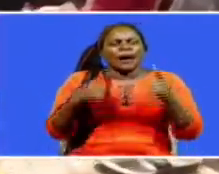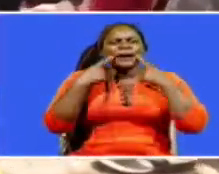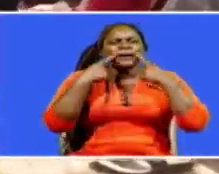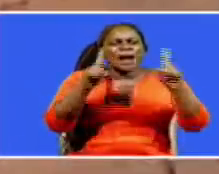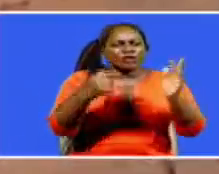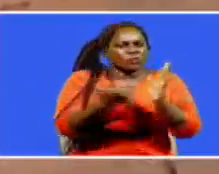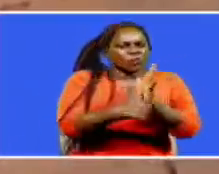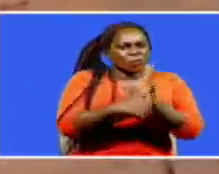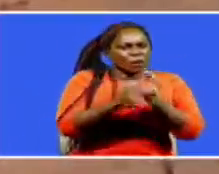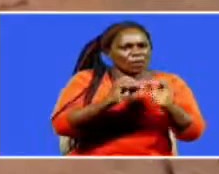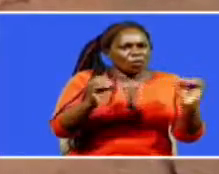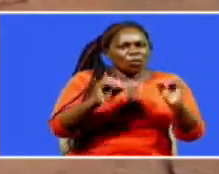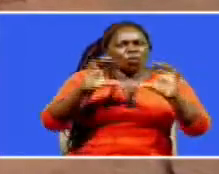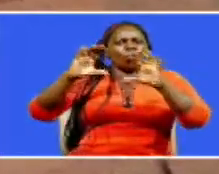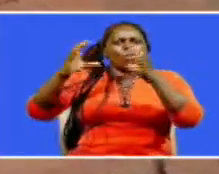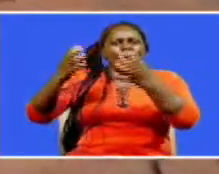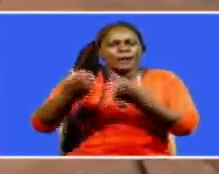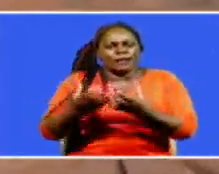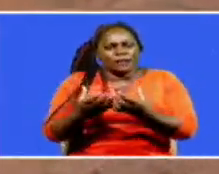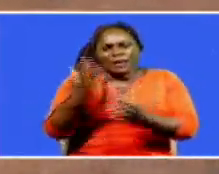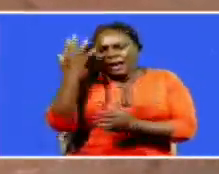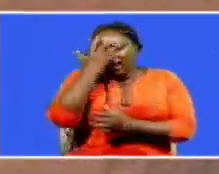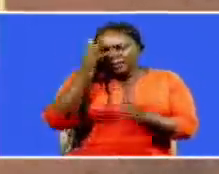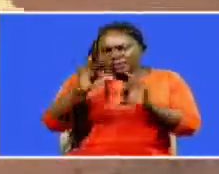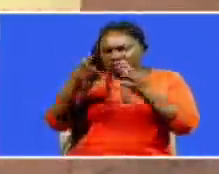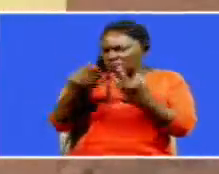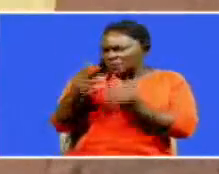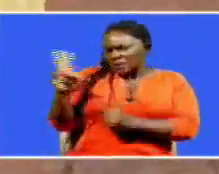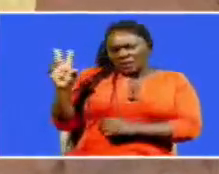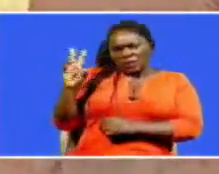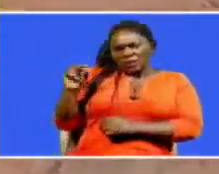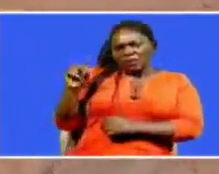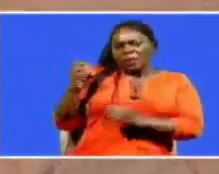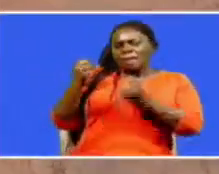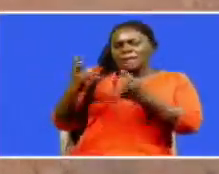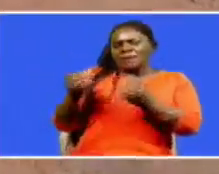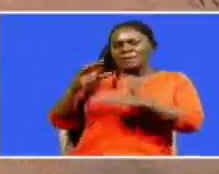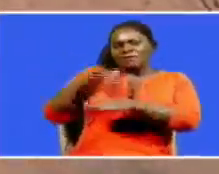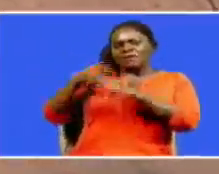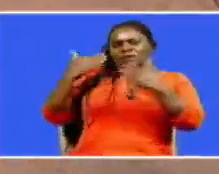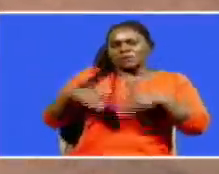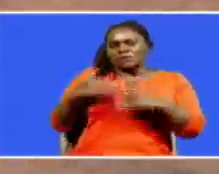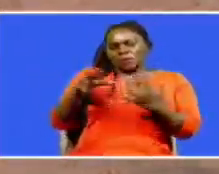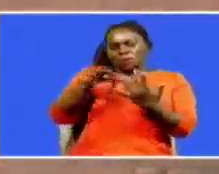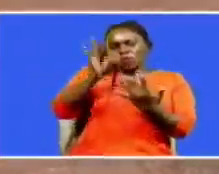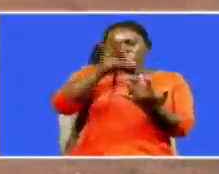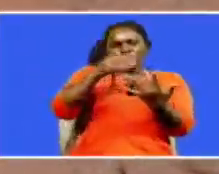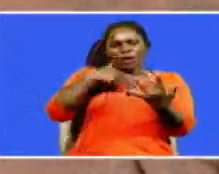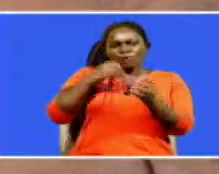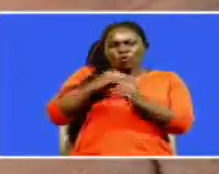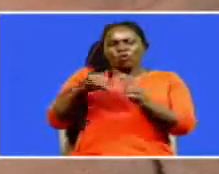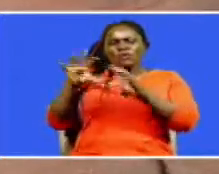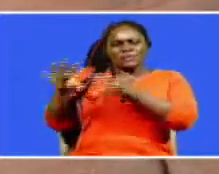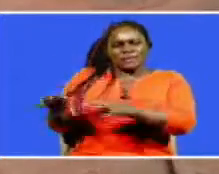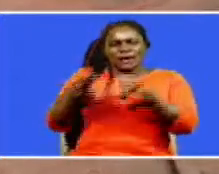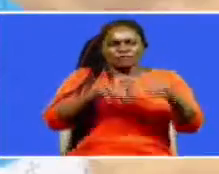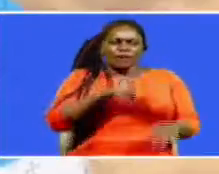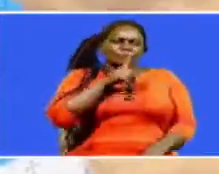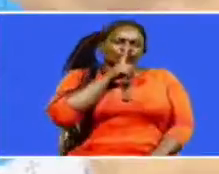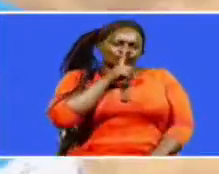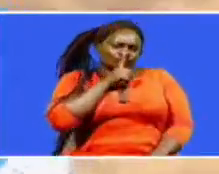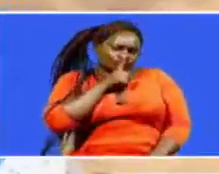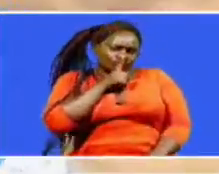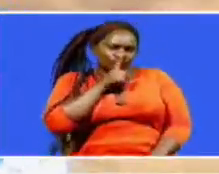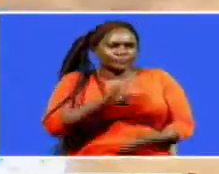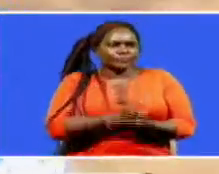their problems to the world and bring shame to the families. This leaves many victims with no choice but to suffer in silence.